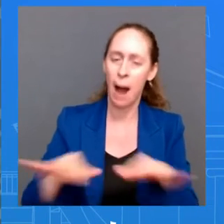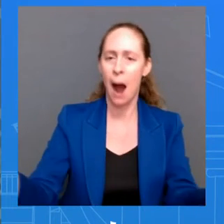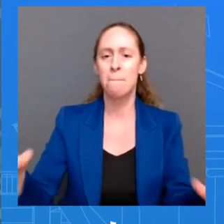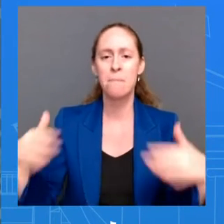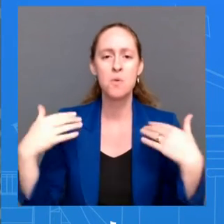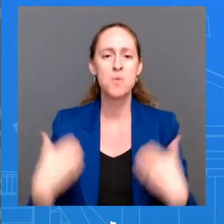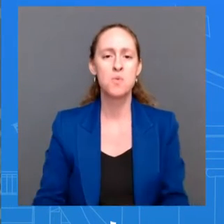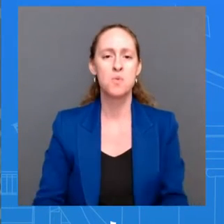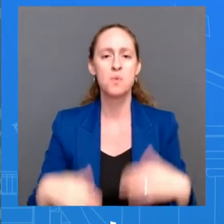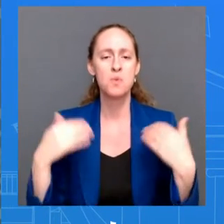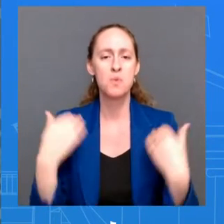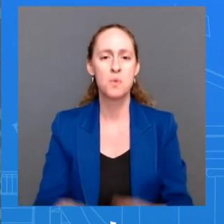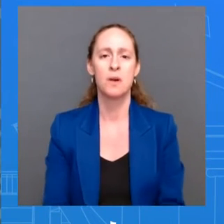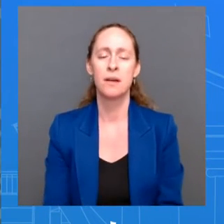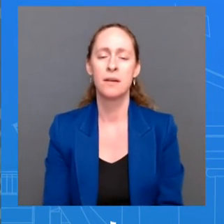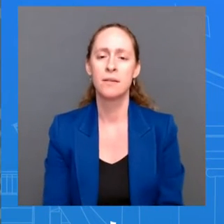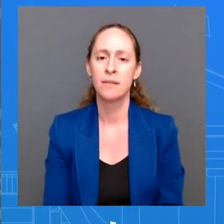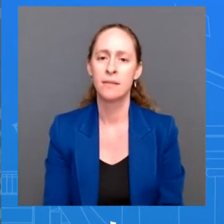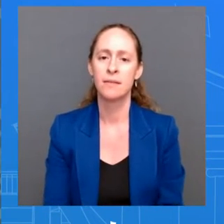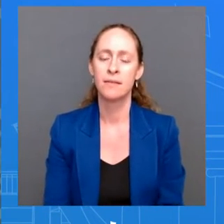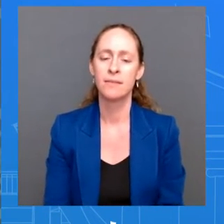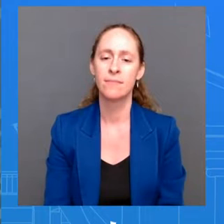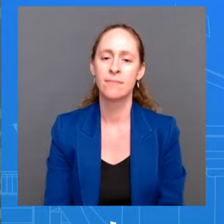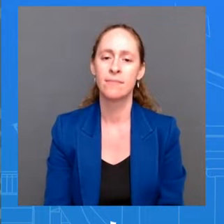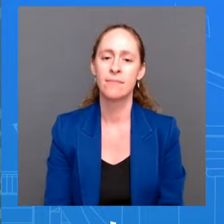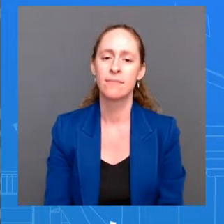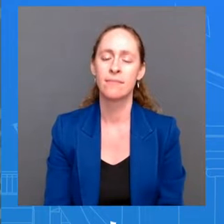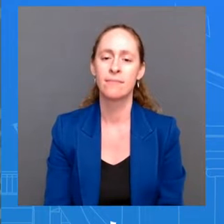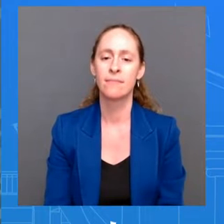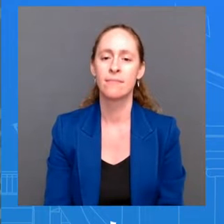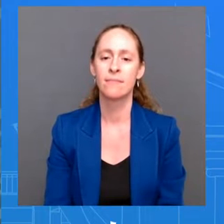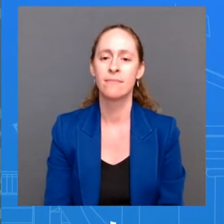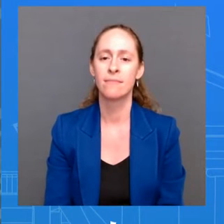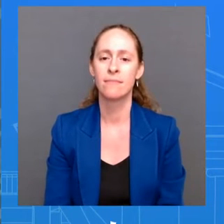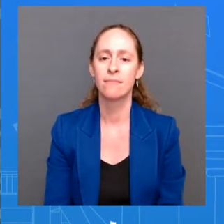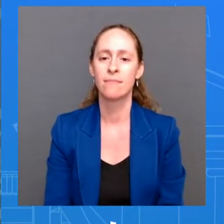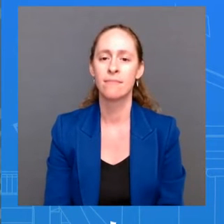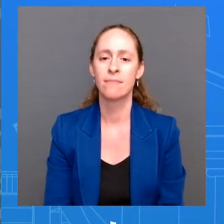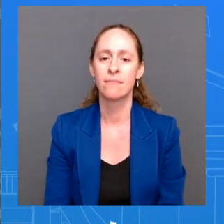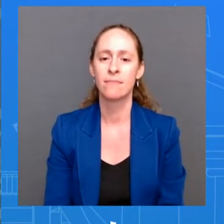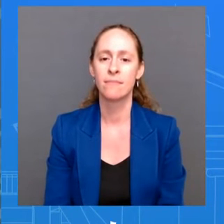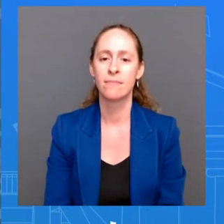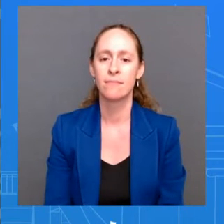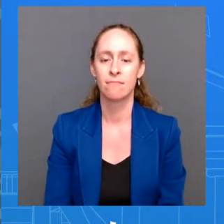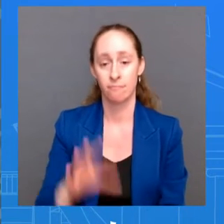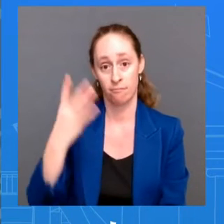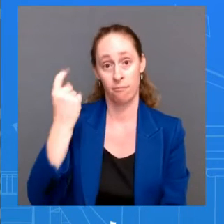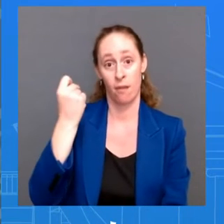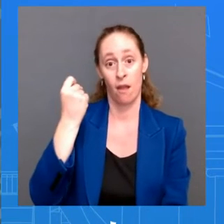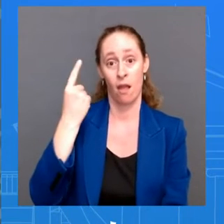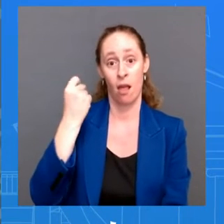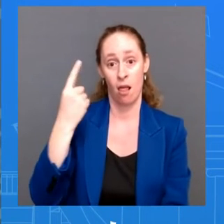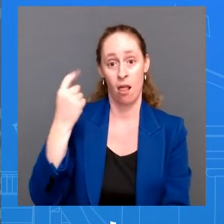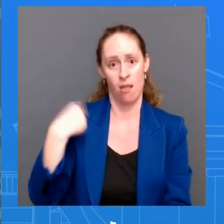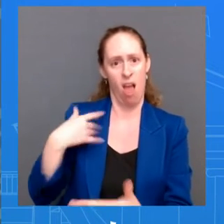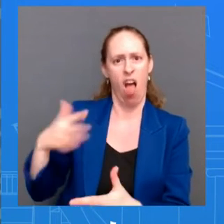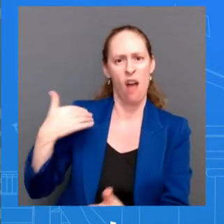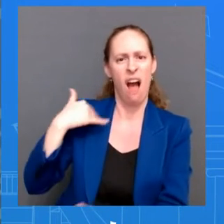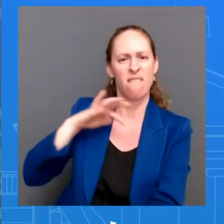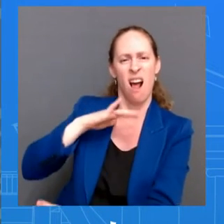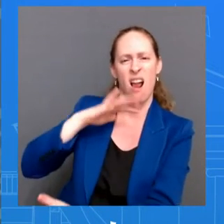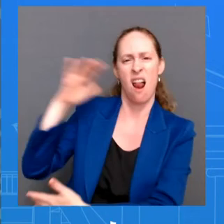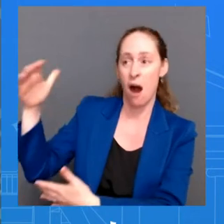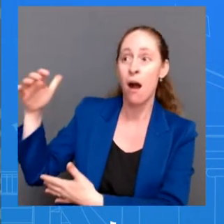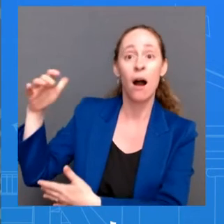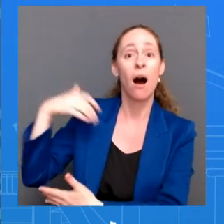COVID-19 vaccine boosters doses the U.S. government purchased recently from the Pfizer for potential use later this year,